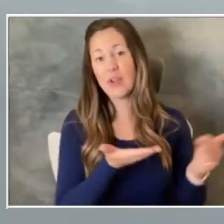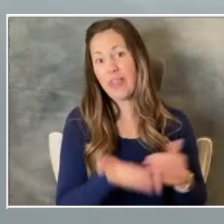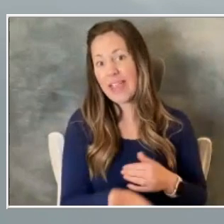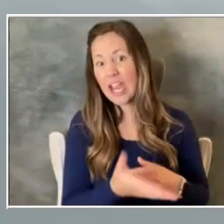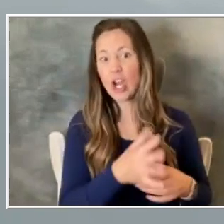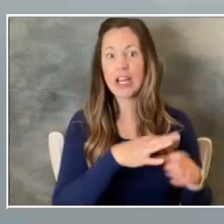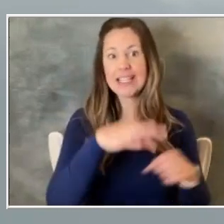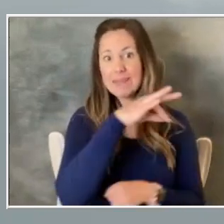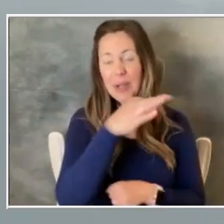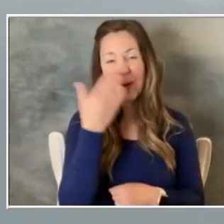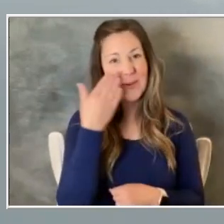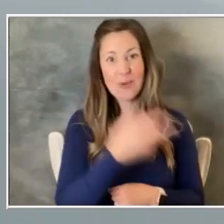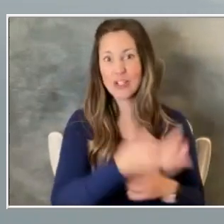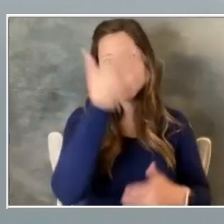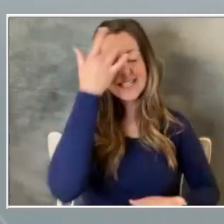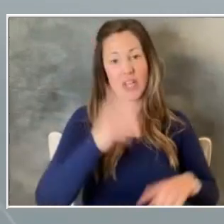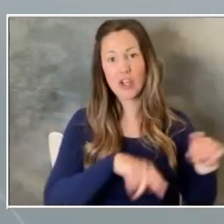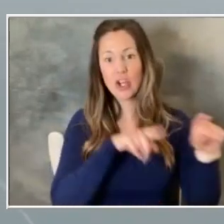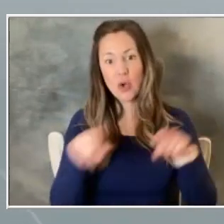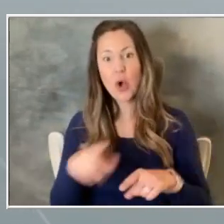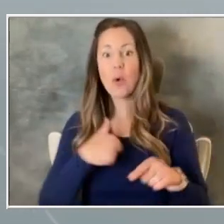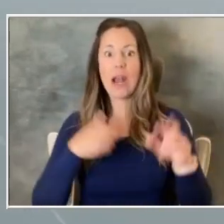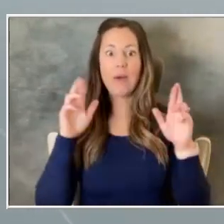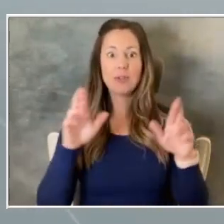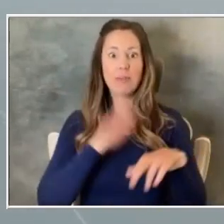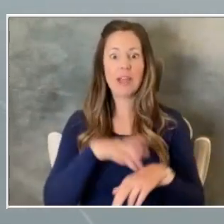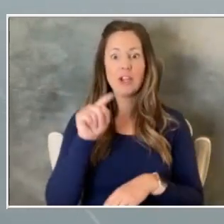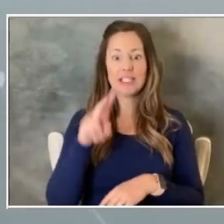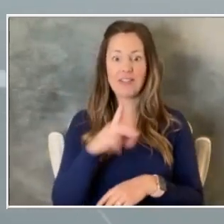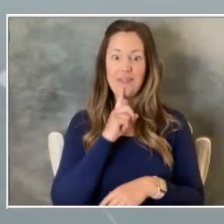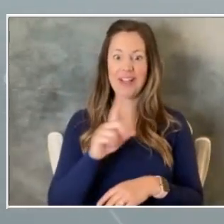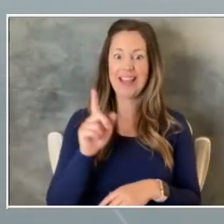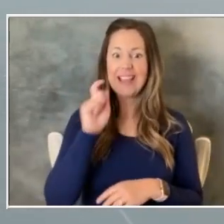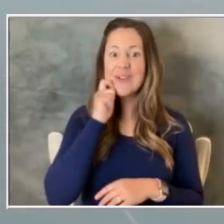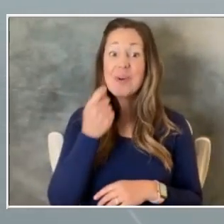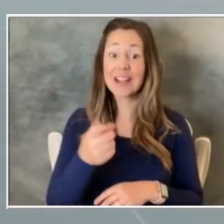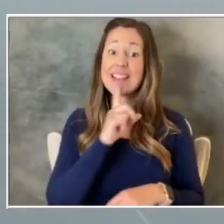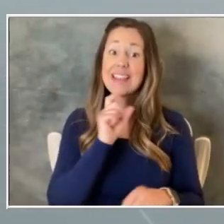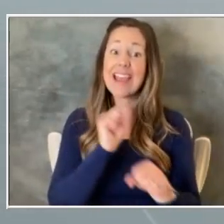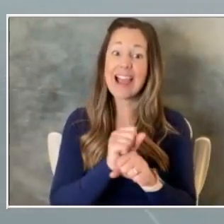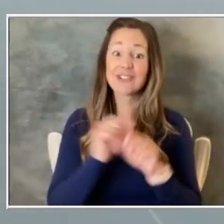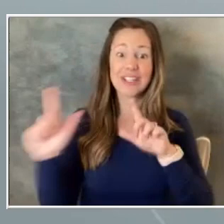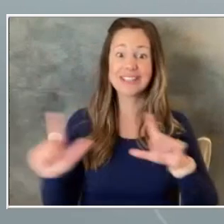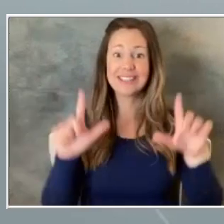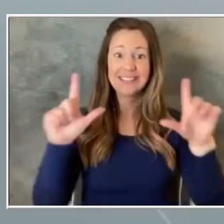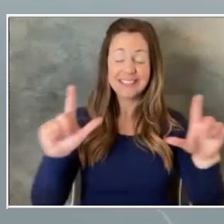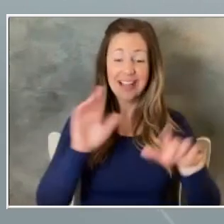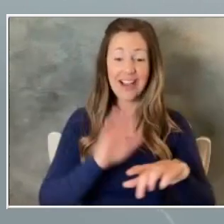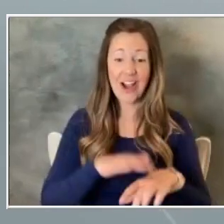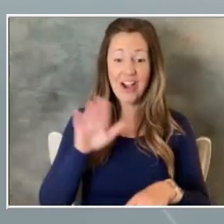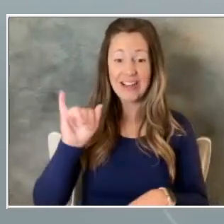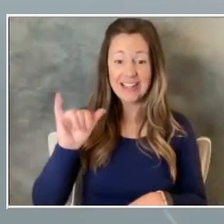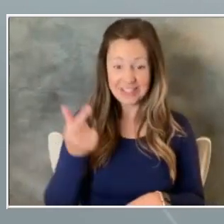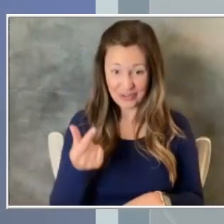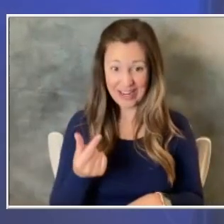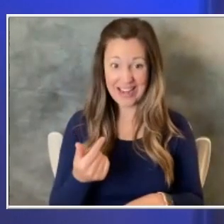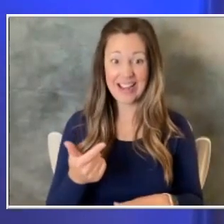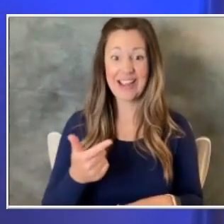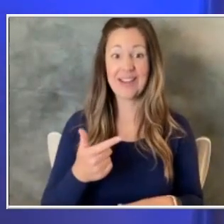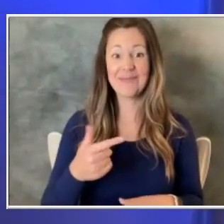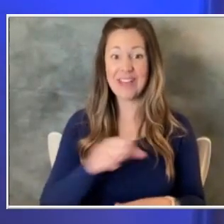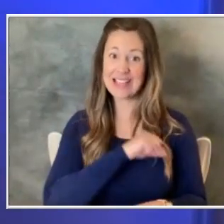her and was hoping to get on TV for her. And it was kind of cool. They actually posted the picture on Instagram as one of the super fans, and